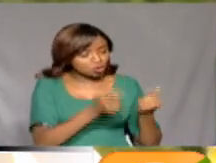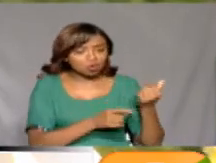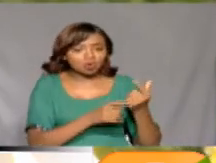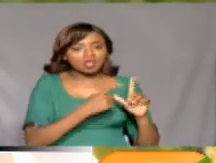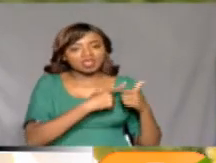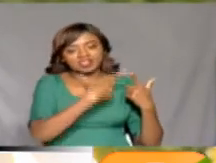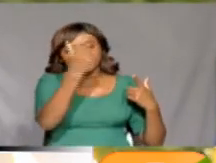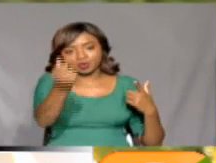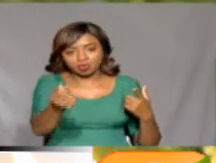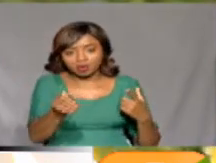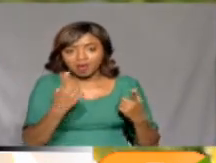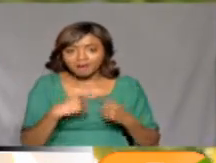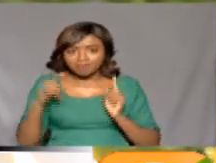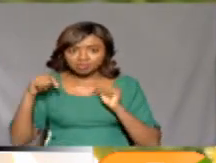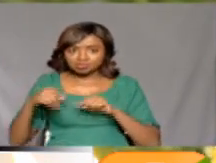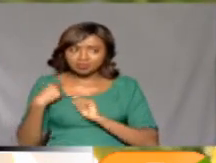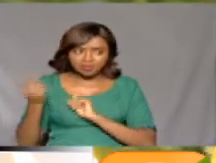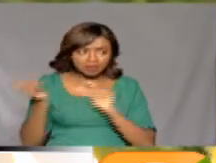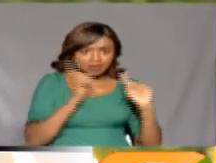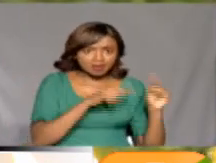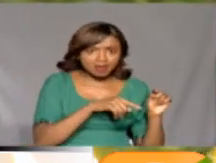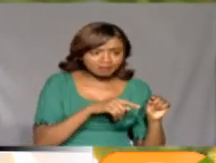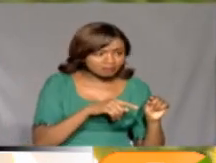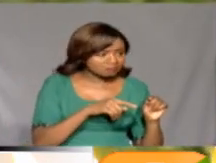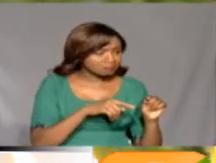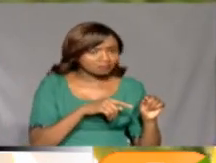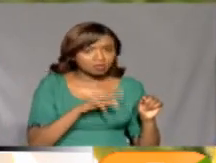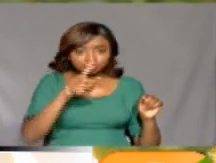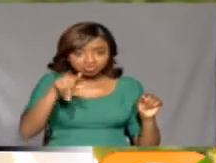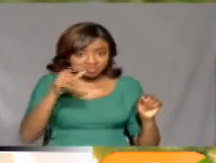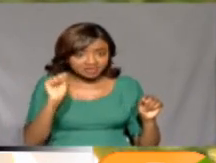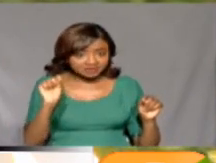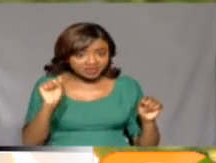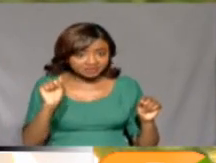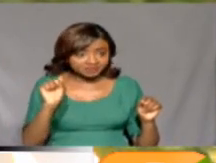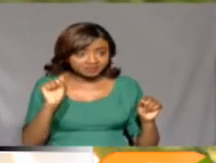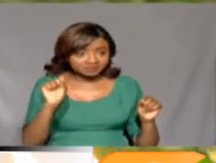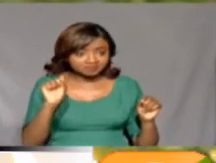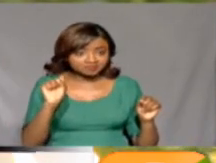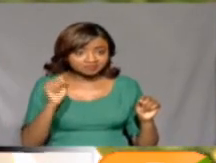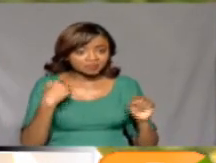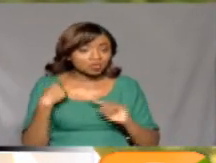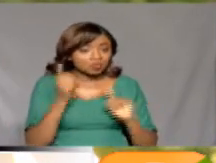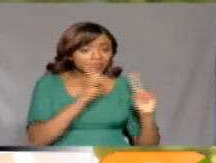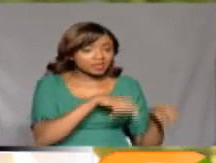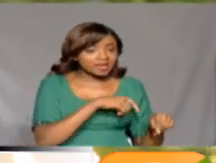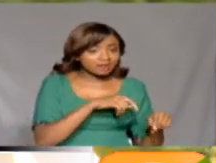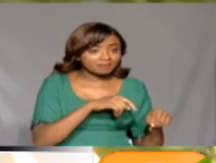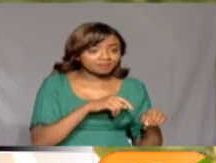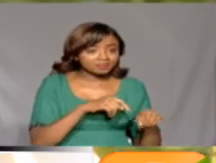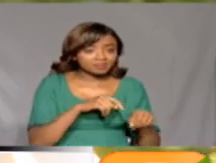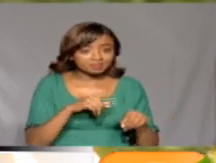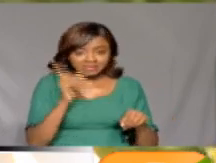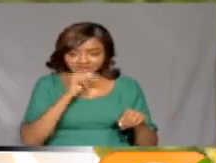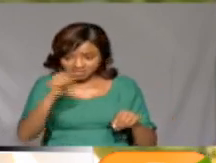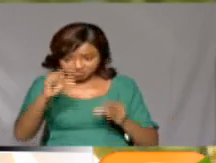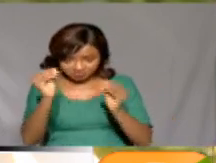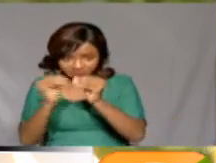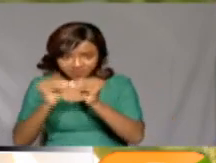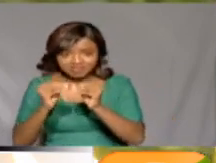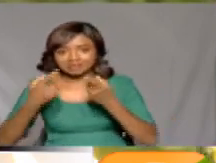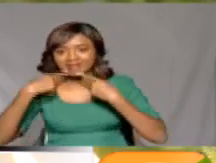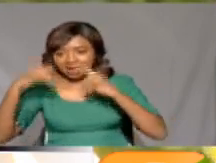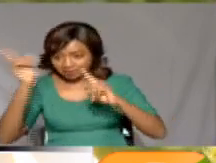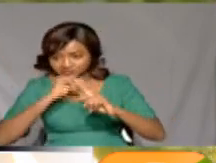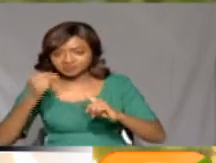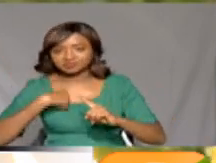But this time round, we found the gates closed. In 2005? Because when immediately we left this ravine meeting, so we were told